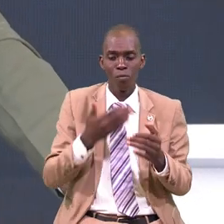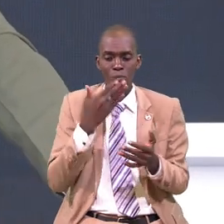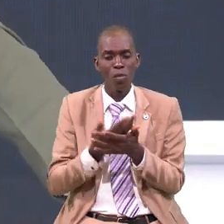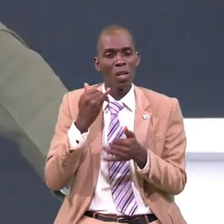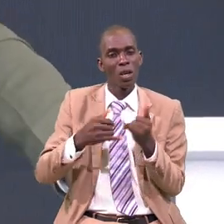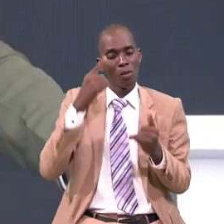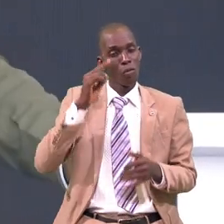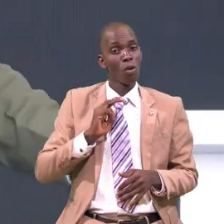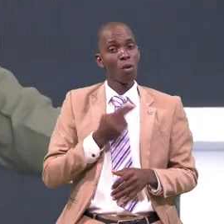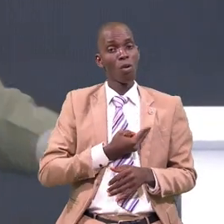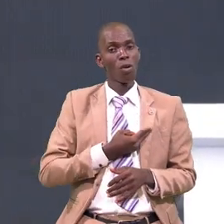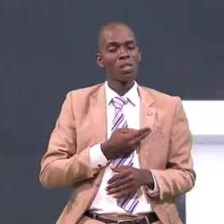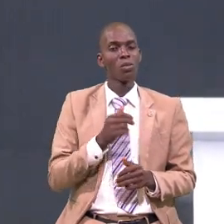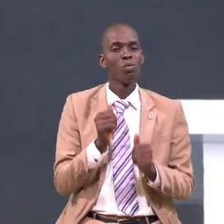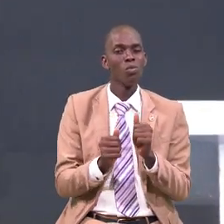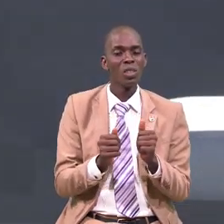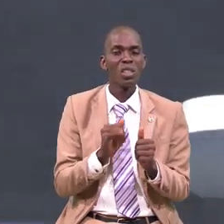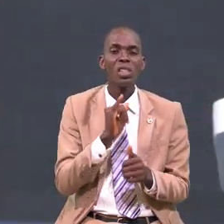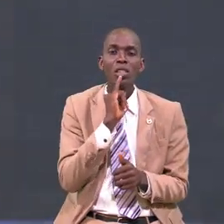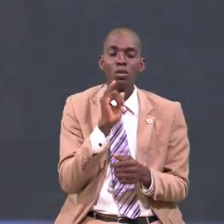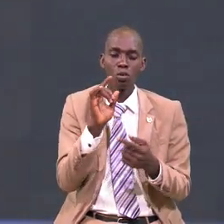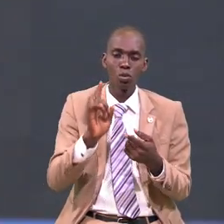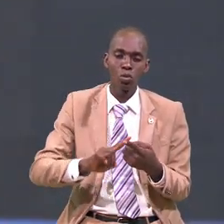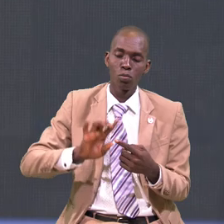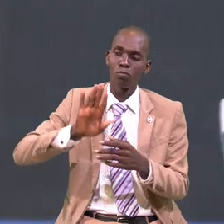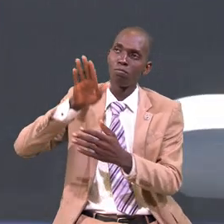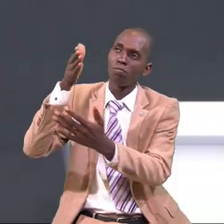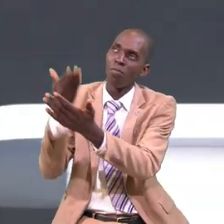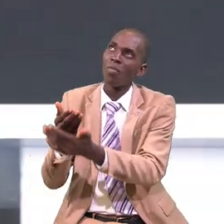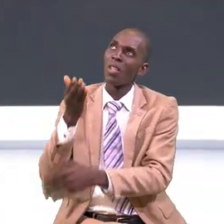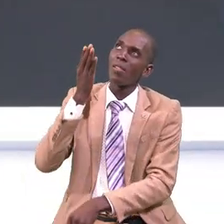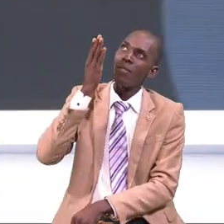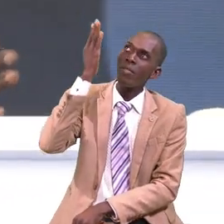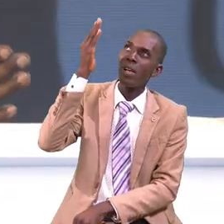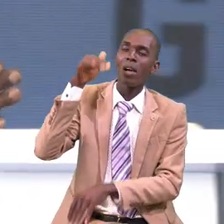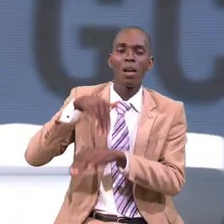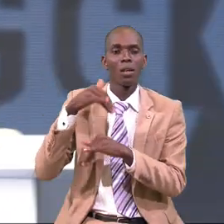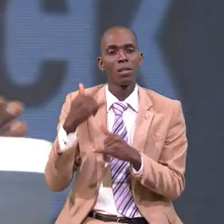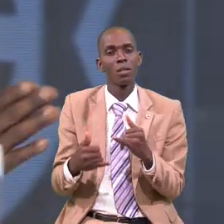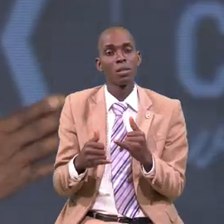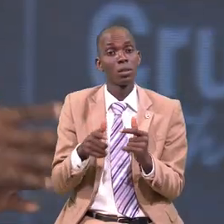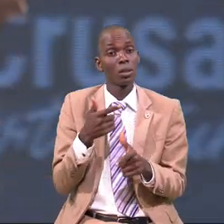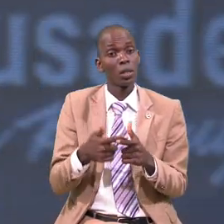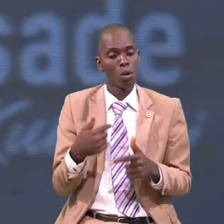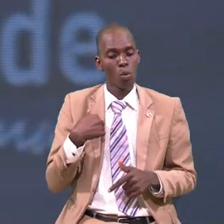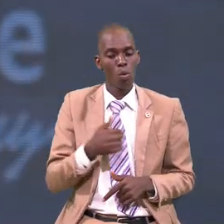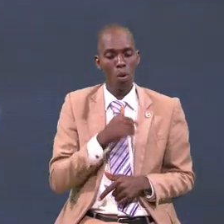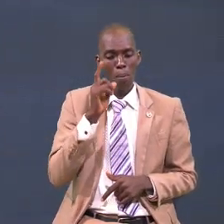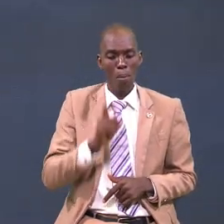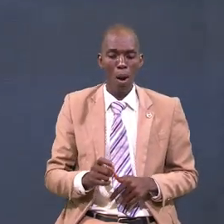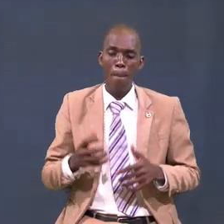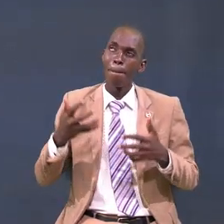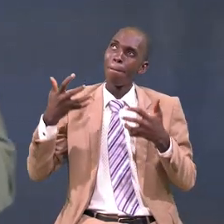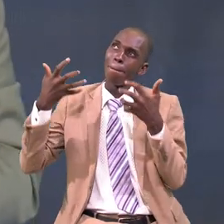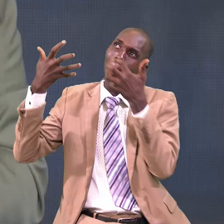over there at last. We must match our thoughts with the thoughts